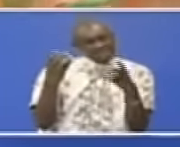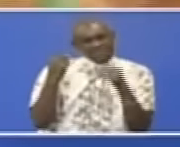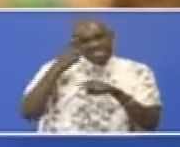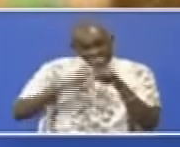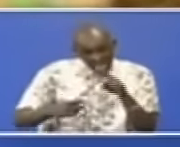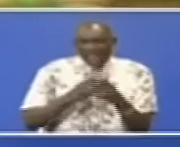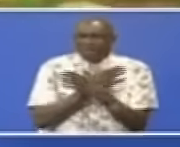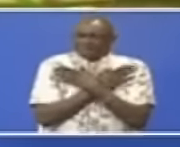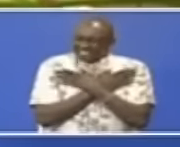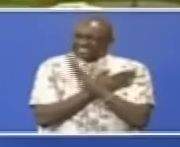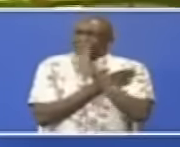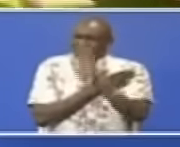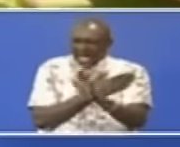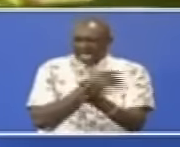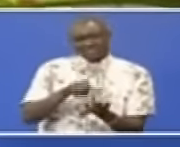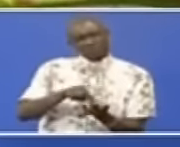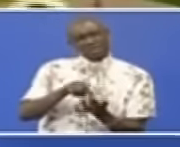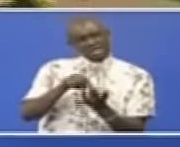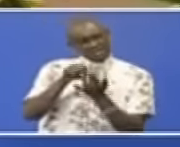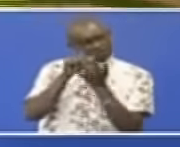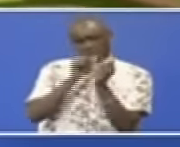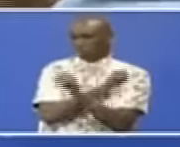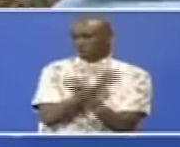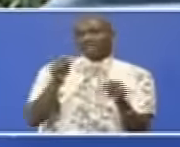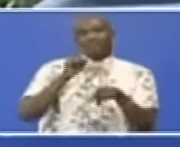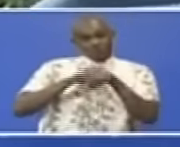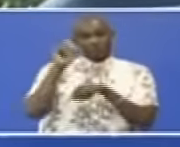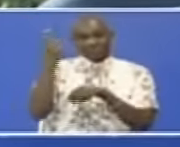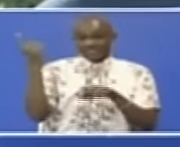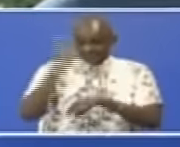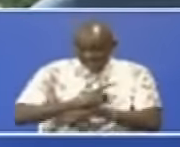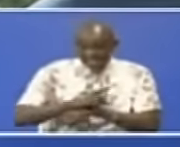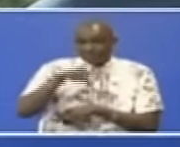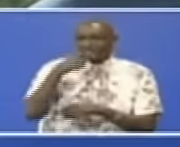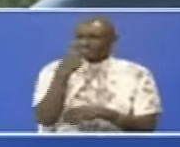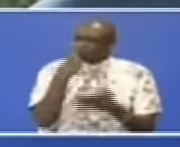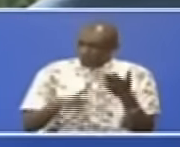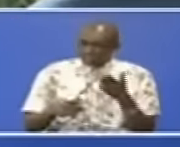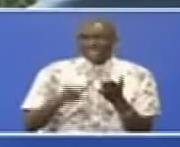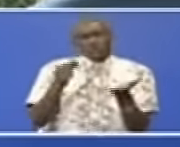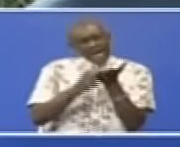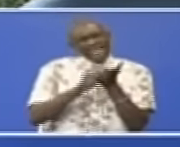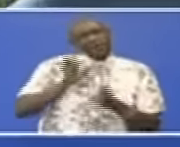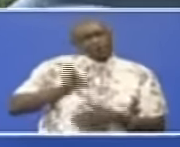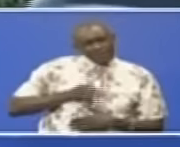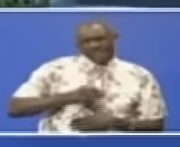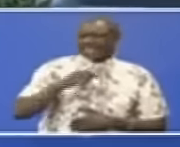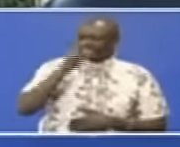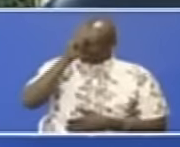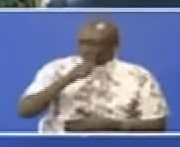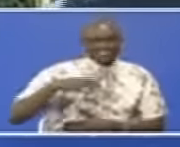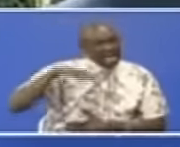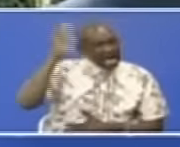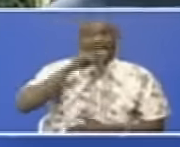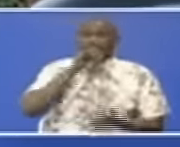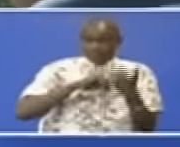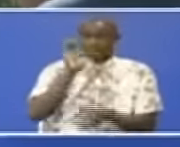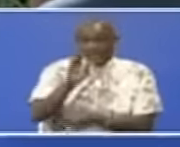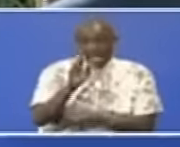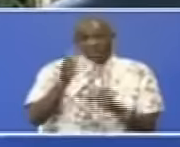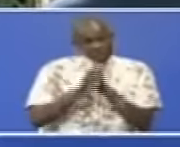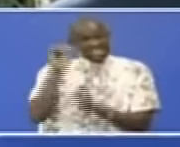their friendship has remained as fresh as the first day they met. Abdul refers to the Ugandan women as more respectful to their husbands